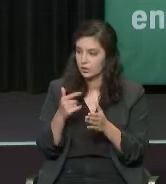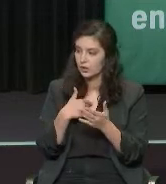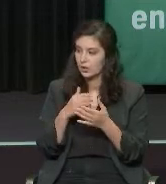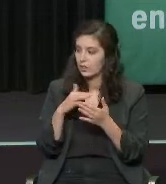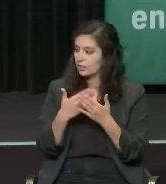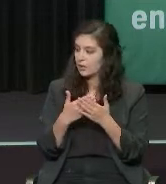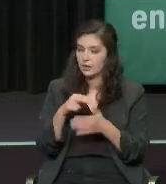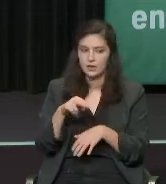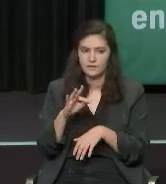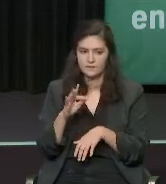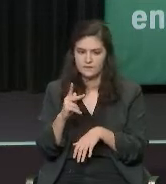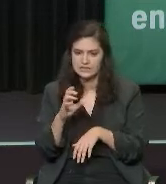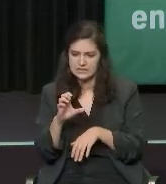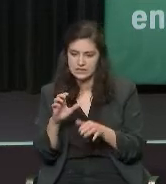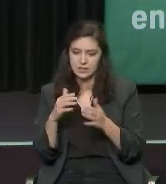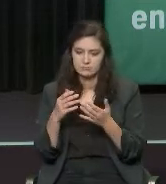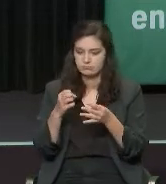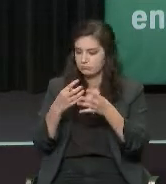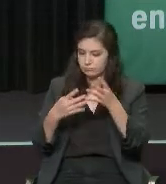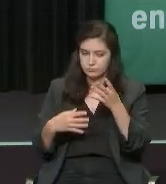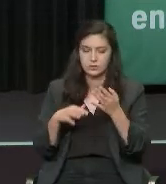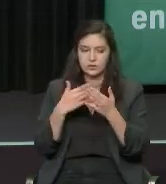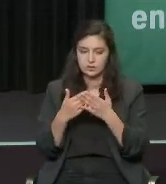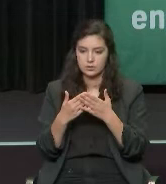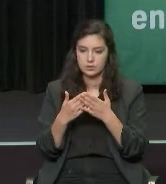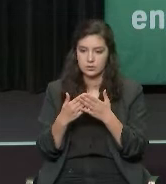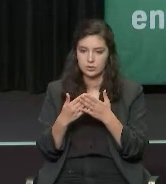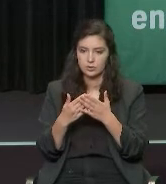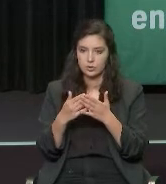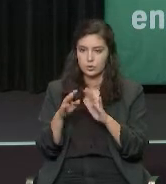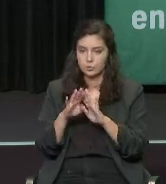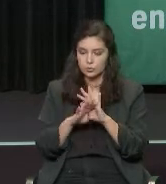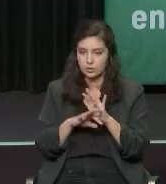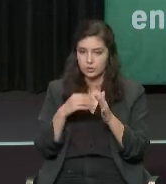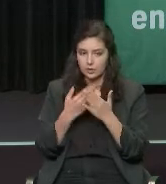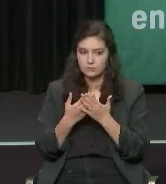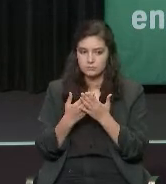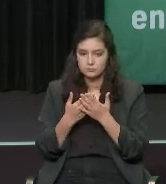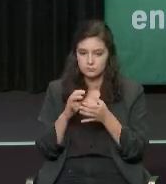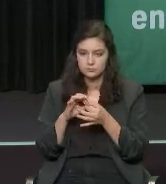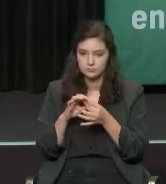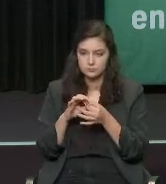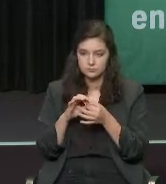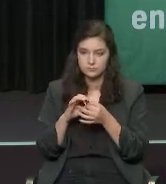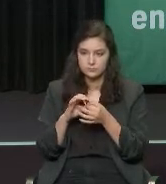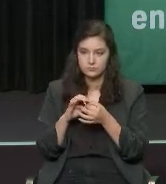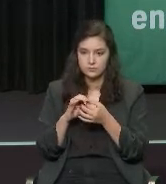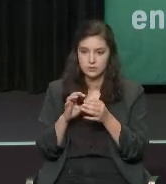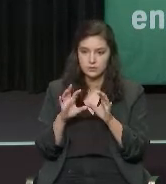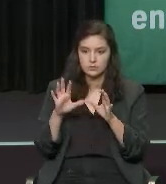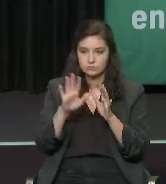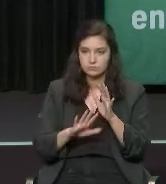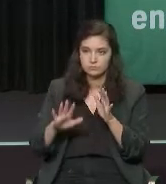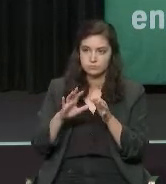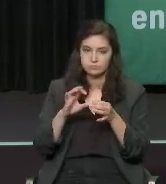the NDCs, BTRs, so through the uptake of the products in country reporting, that's an indirect contribution to the global